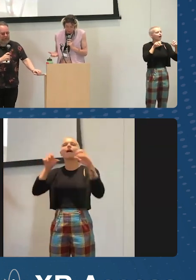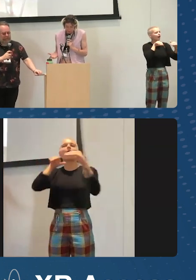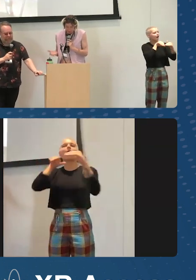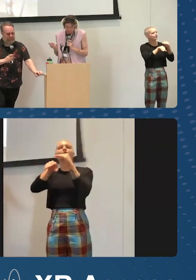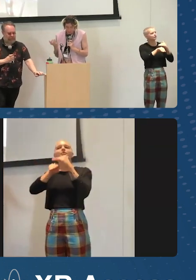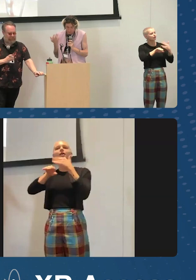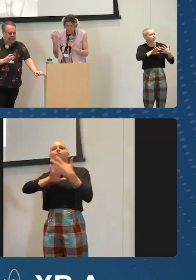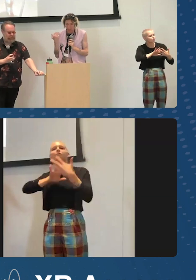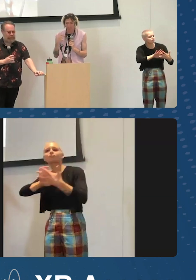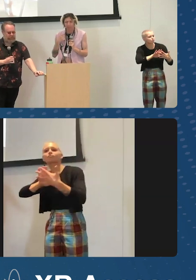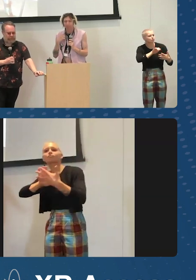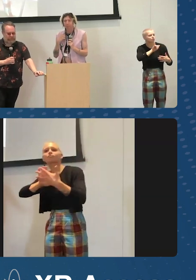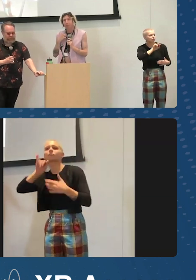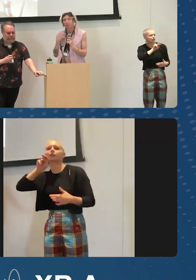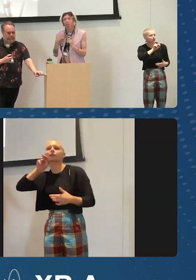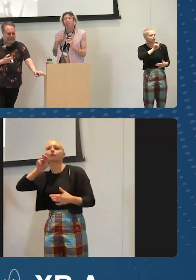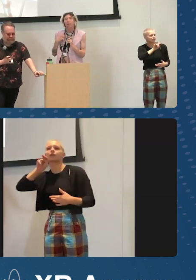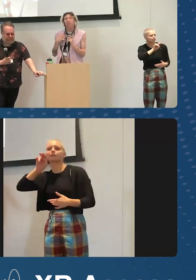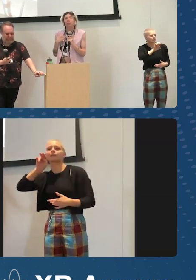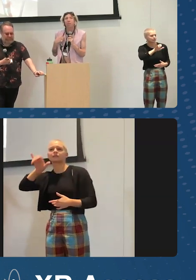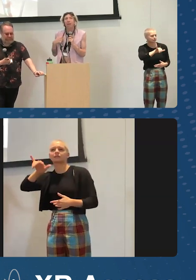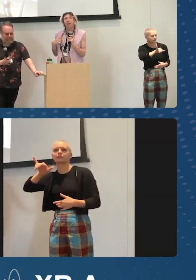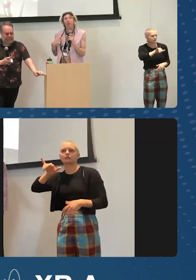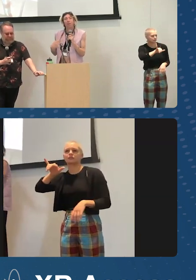right? Yeah. That